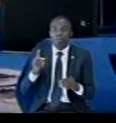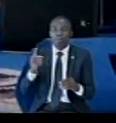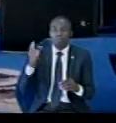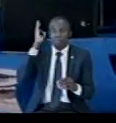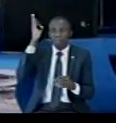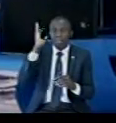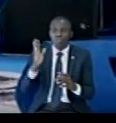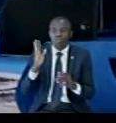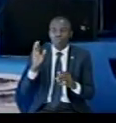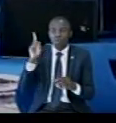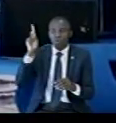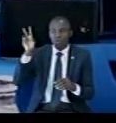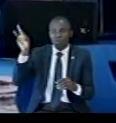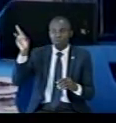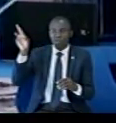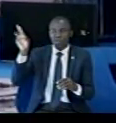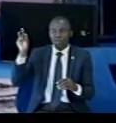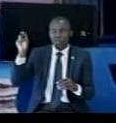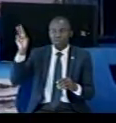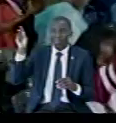Kumuyi.